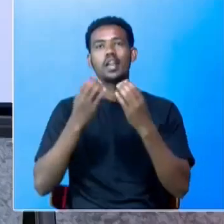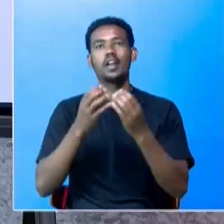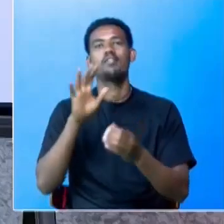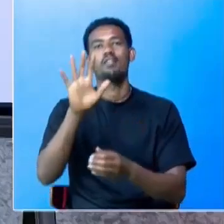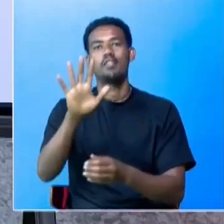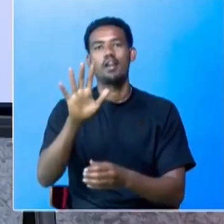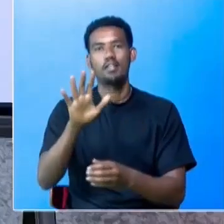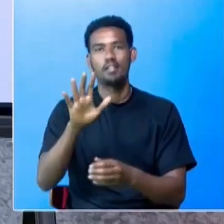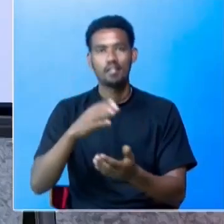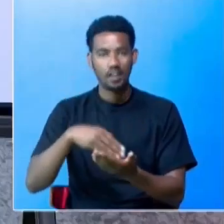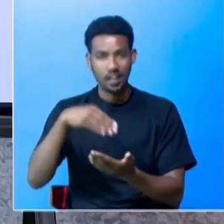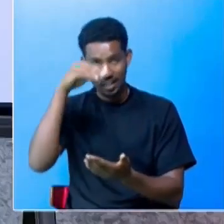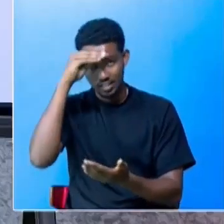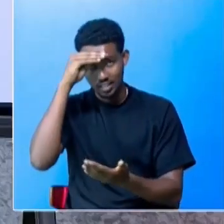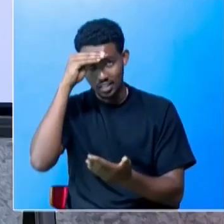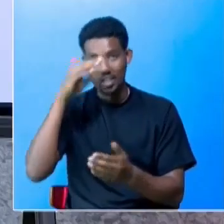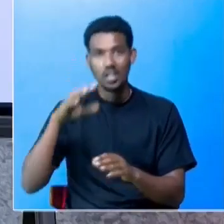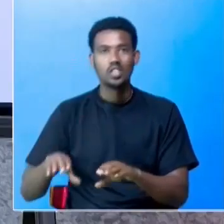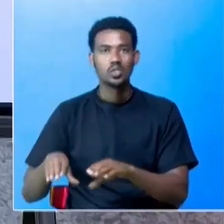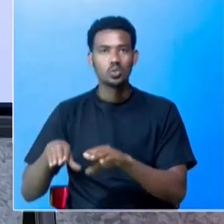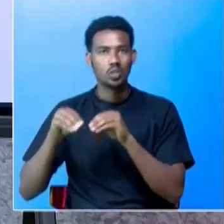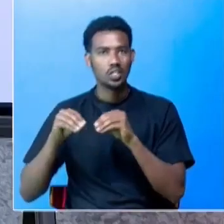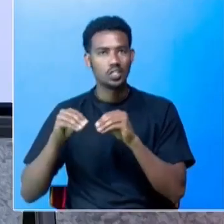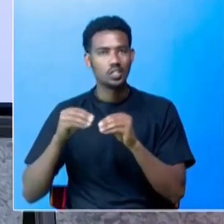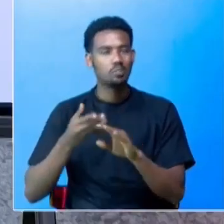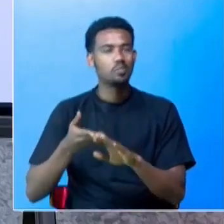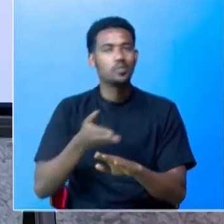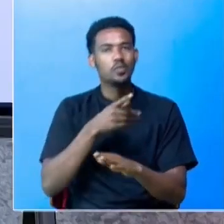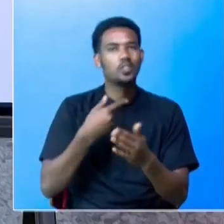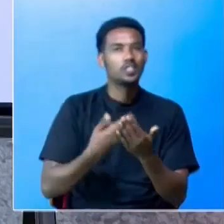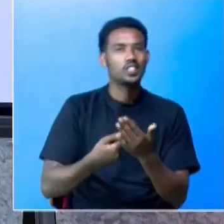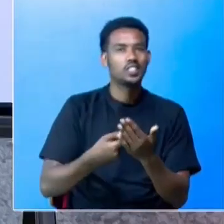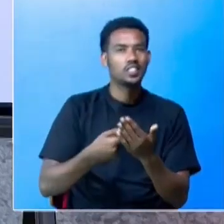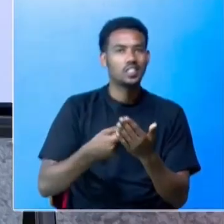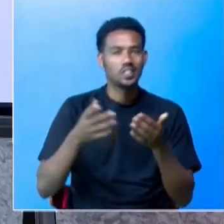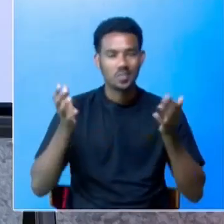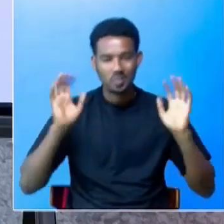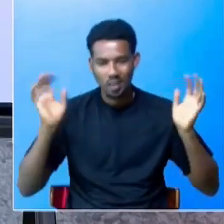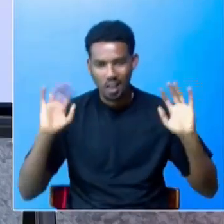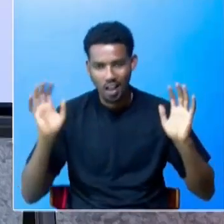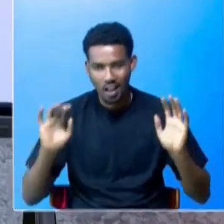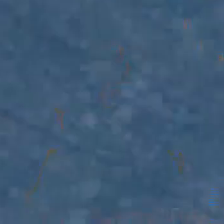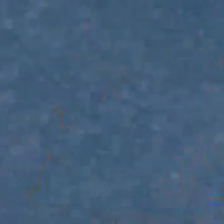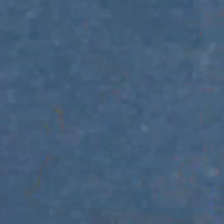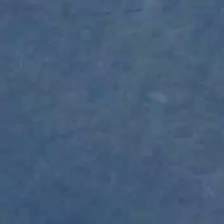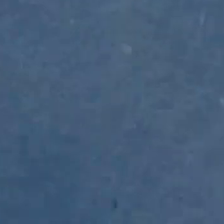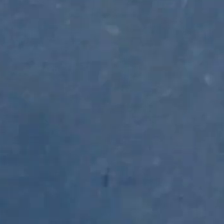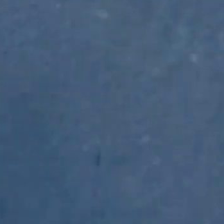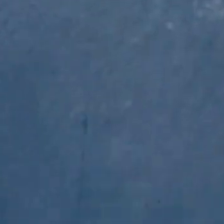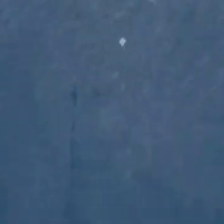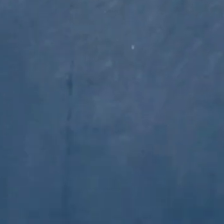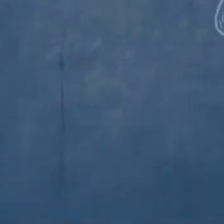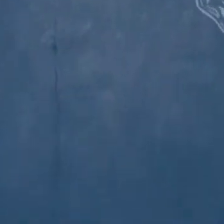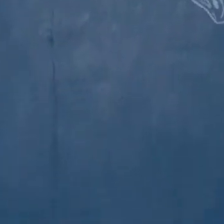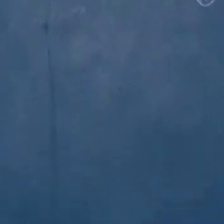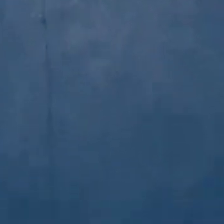5 lesson. Students, before that, goodbye students.